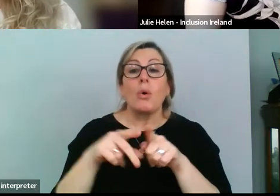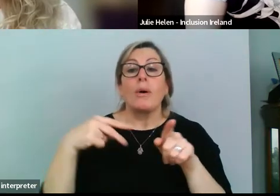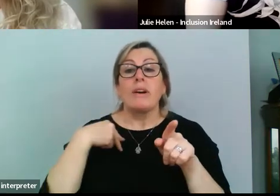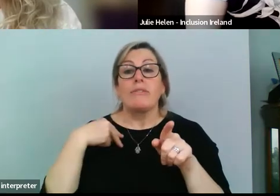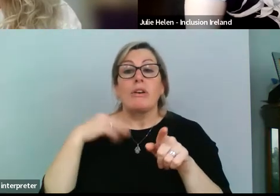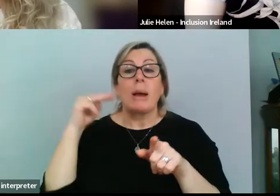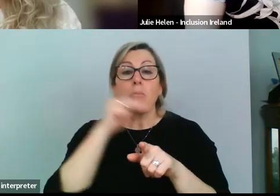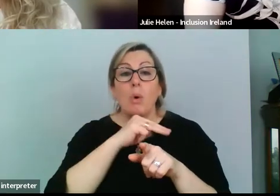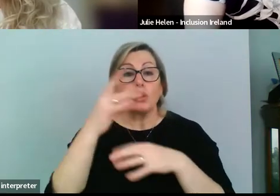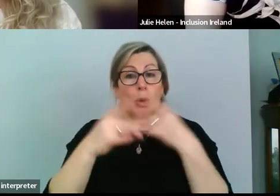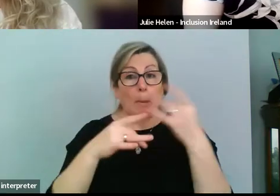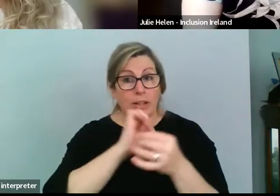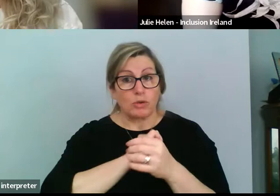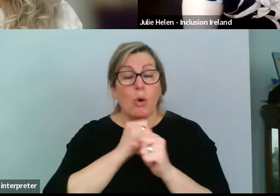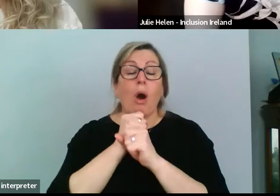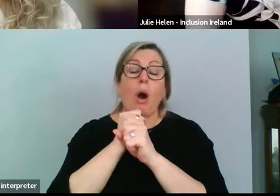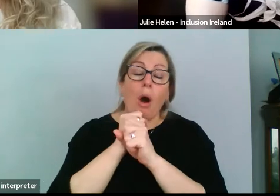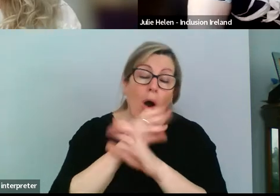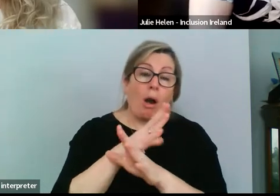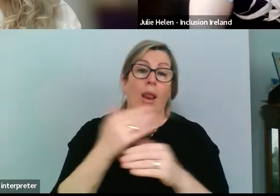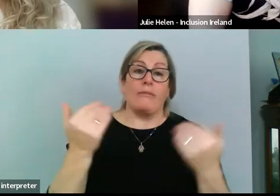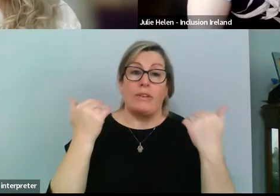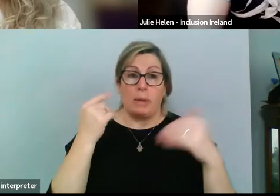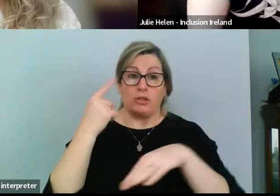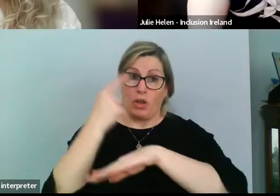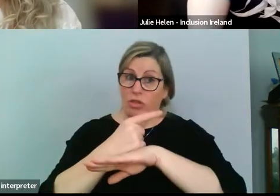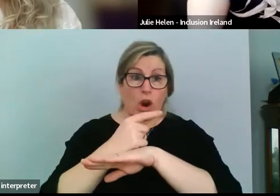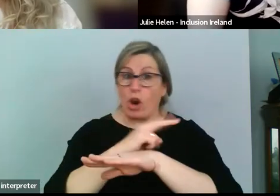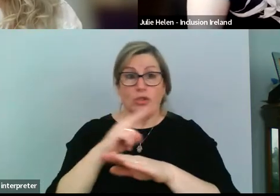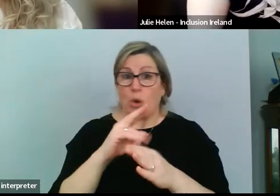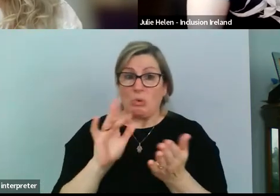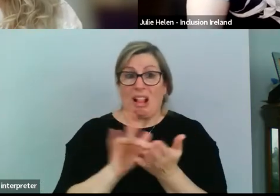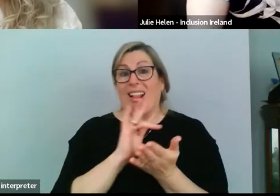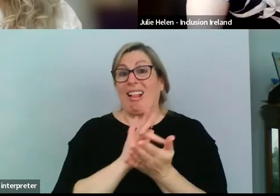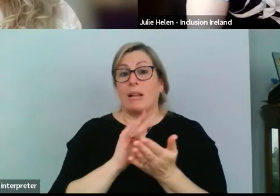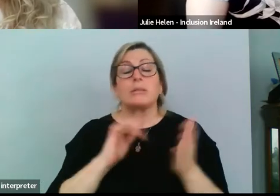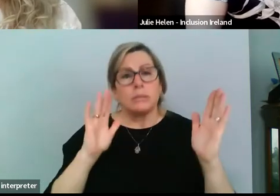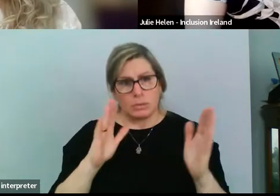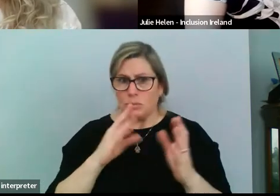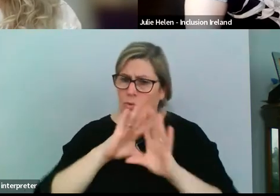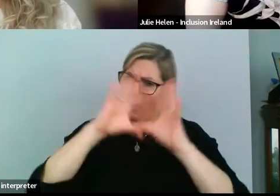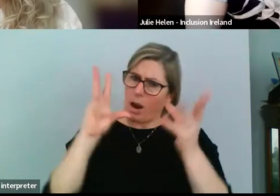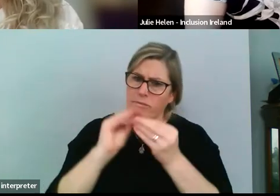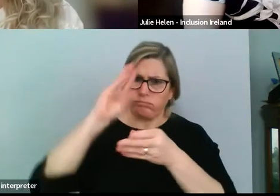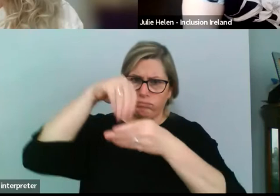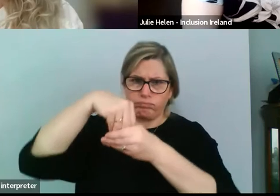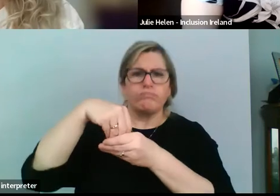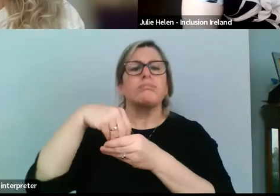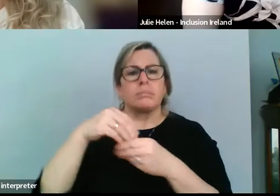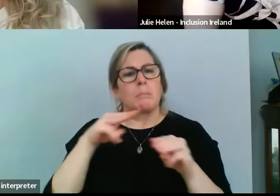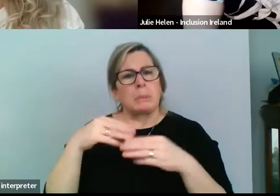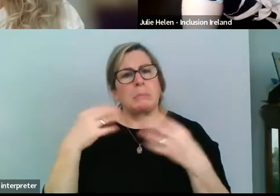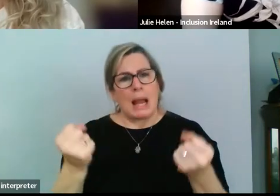important to ensure that all of the information is present, and that people have the same access to the level